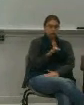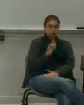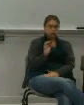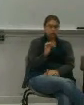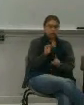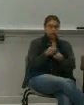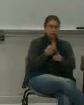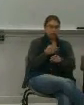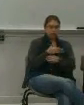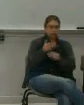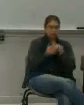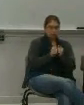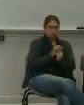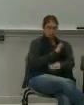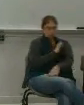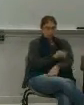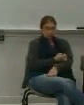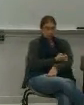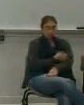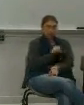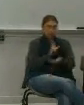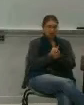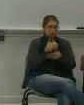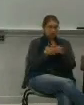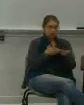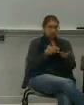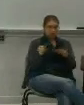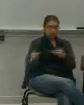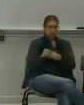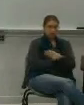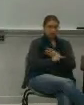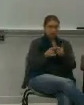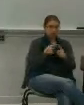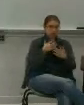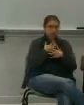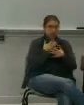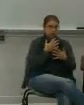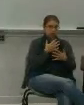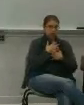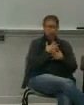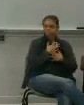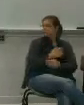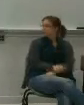yield energy in a process that's analogous to respiration.